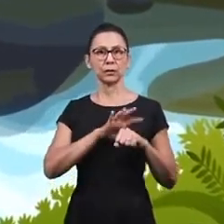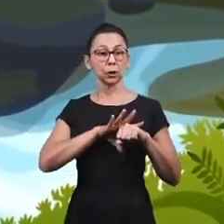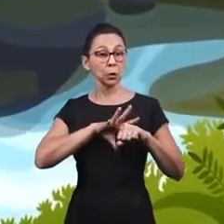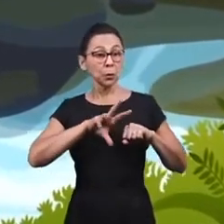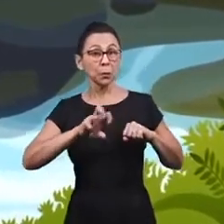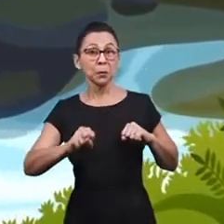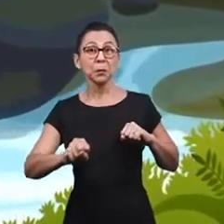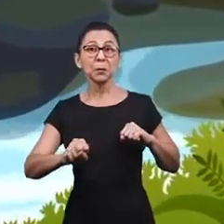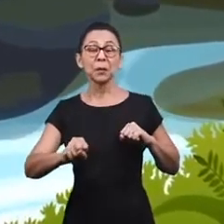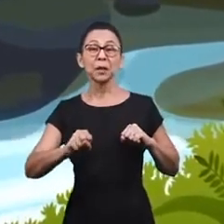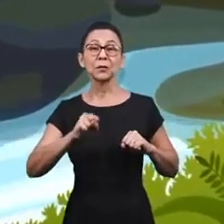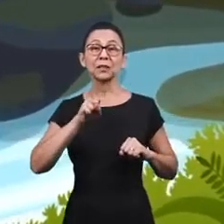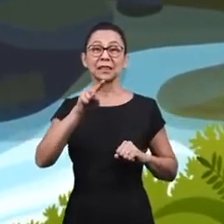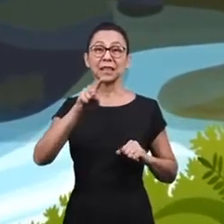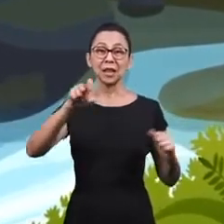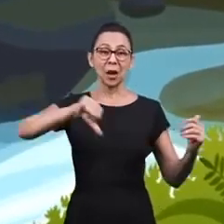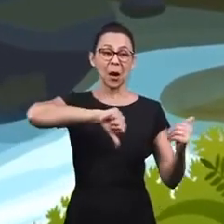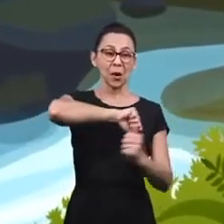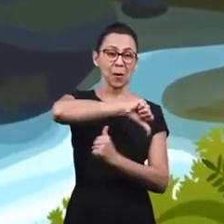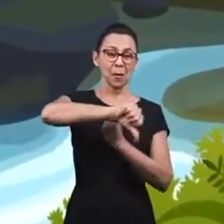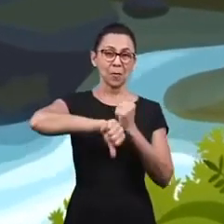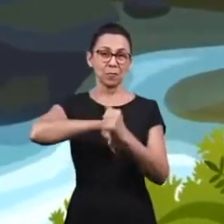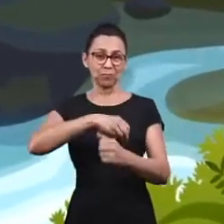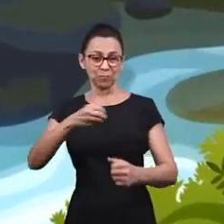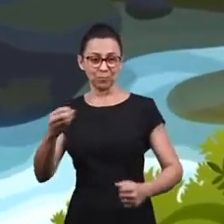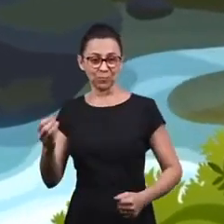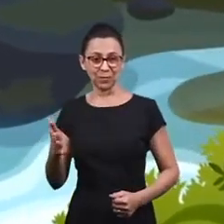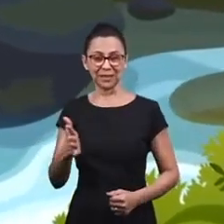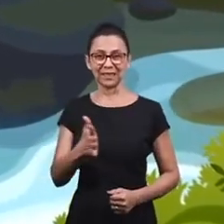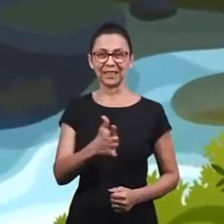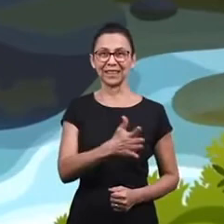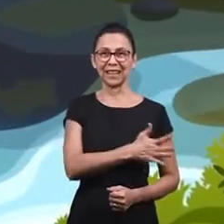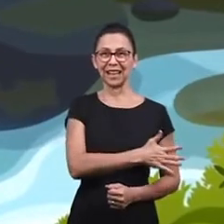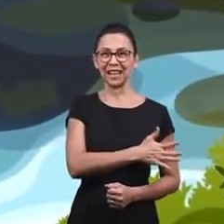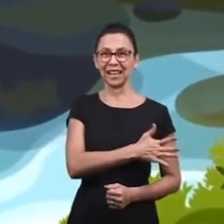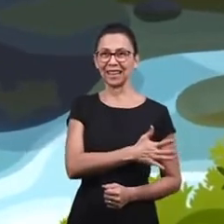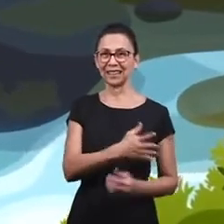These waters heal, and a new creation you will be.